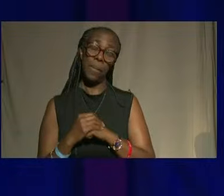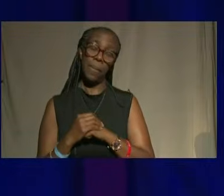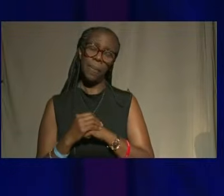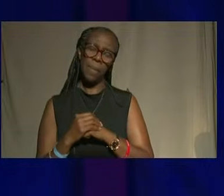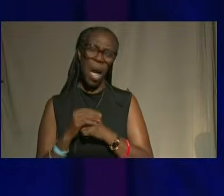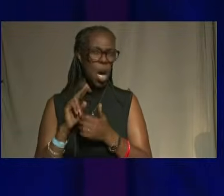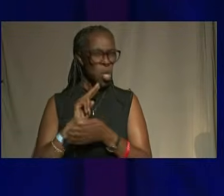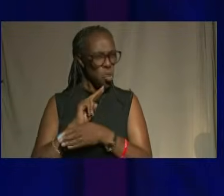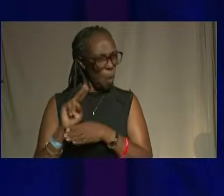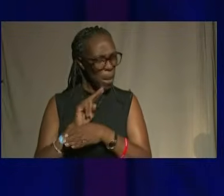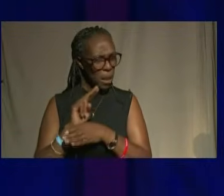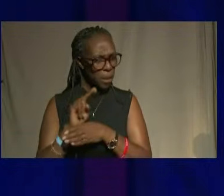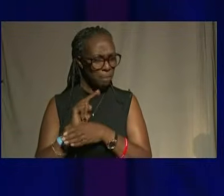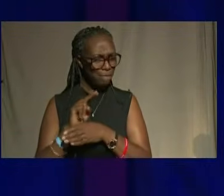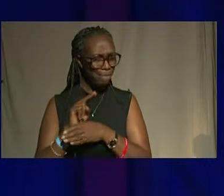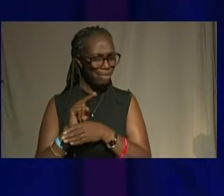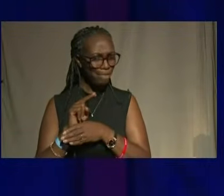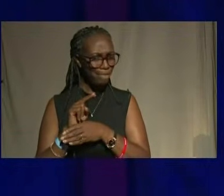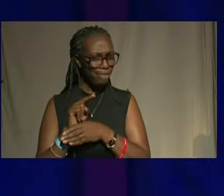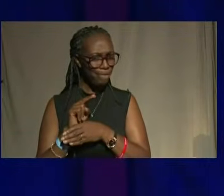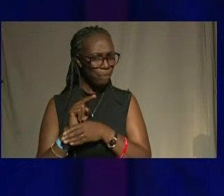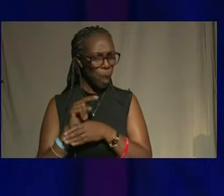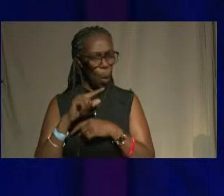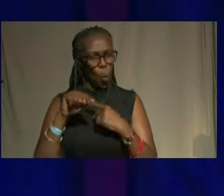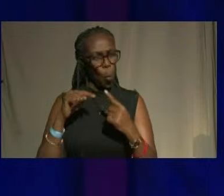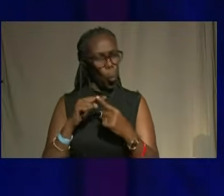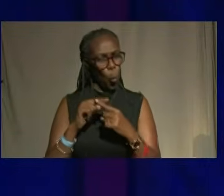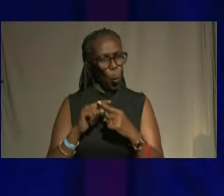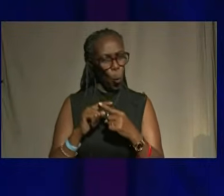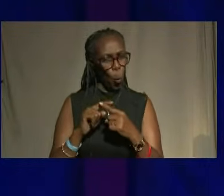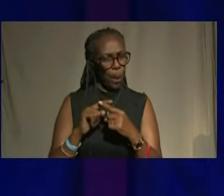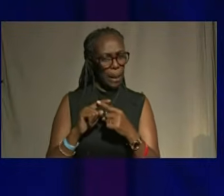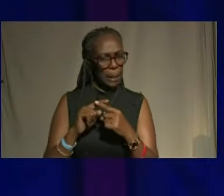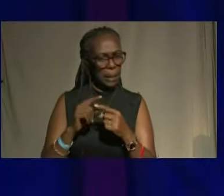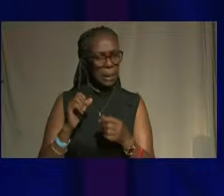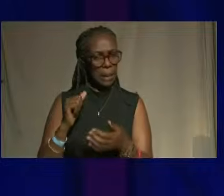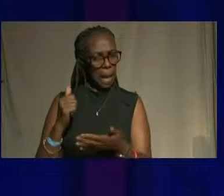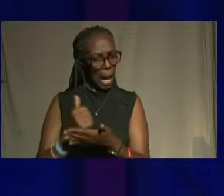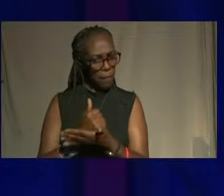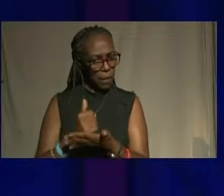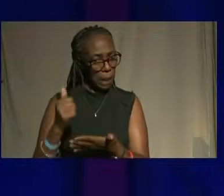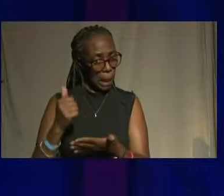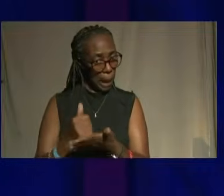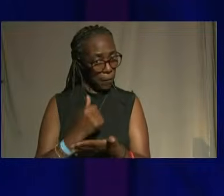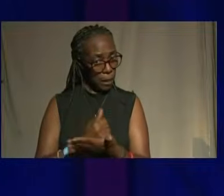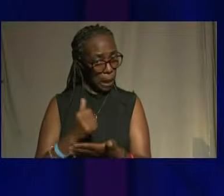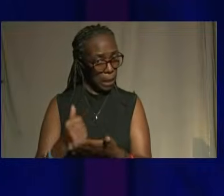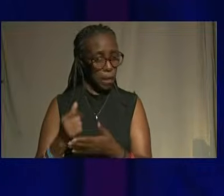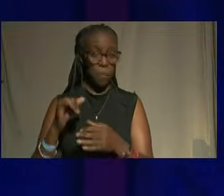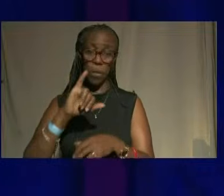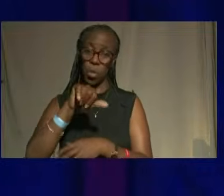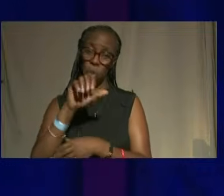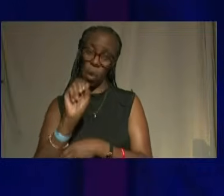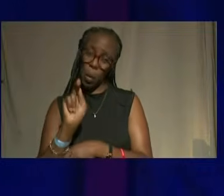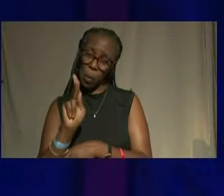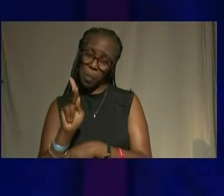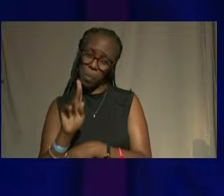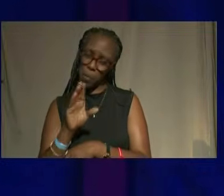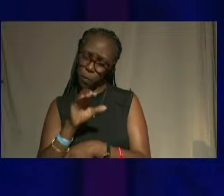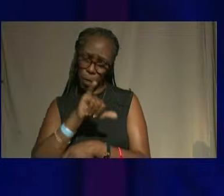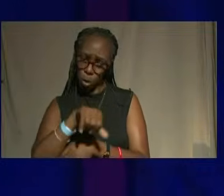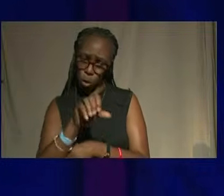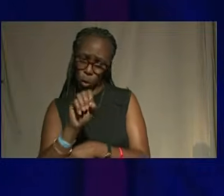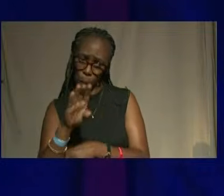Normally, in the course of advertising for jobs, if you go out once, if you go out twice, and you see that